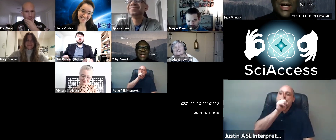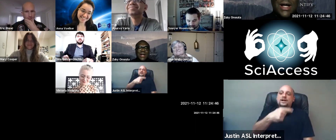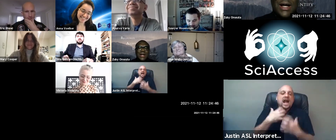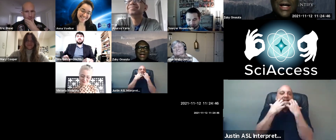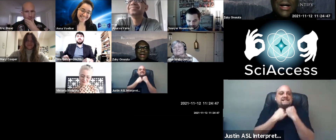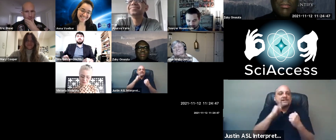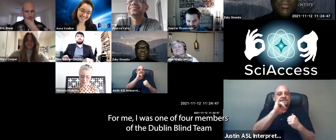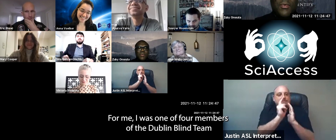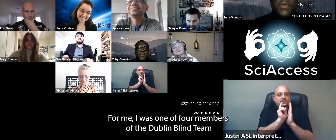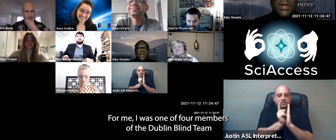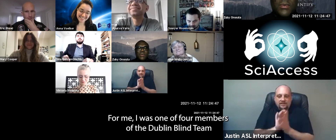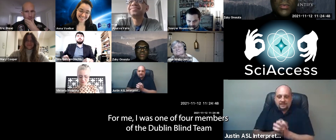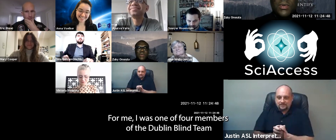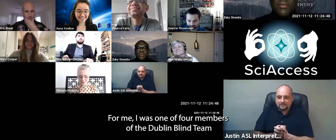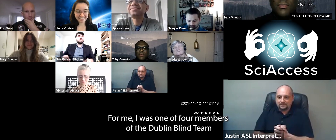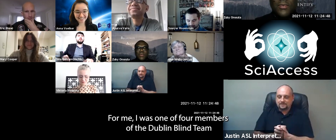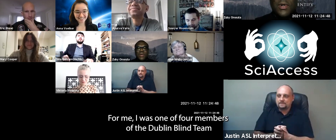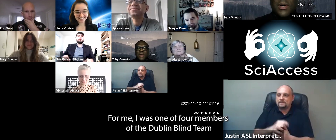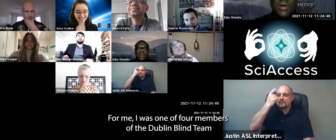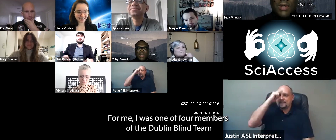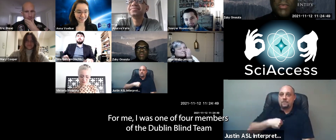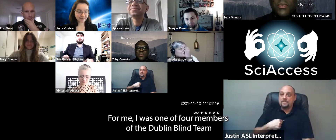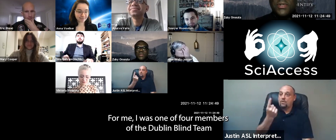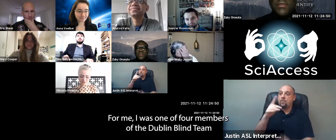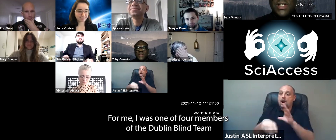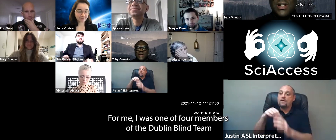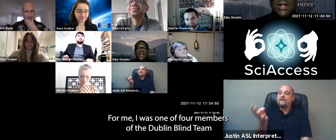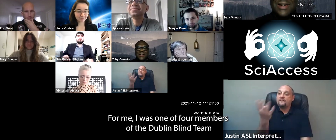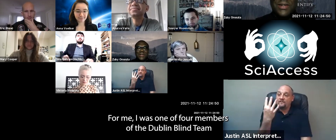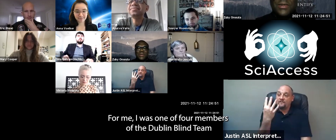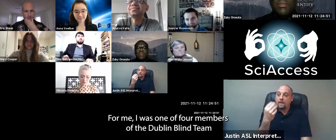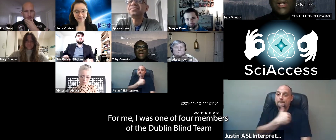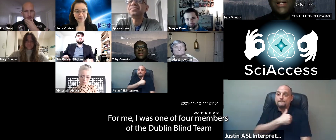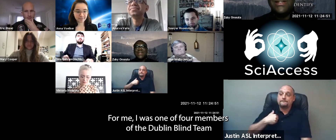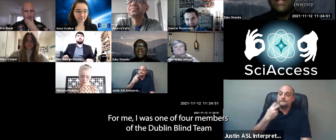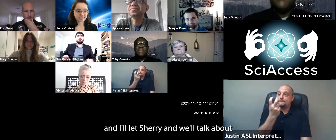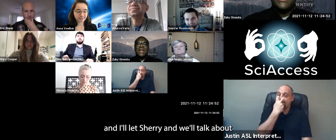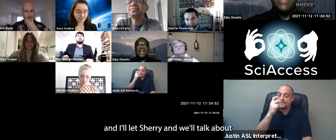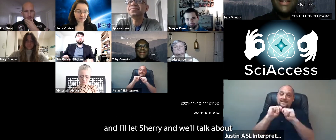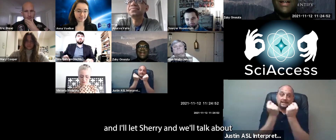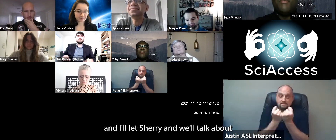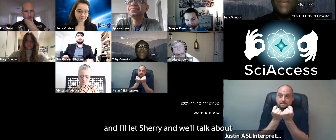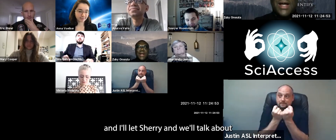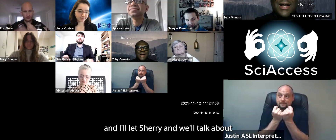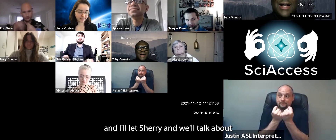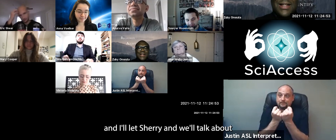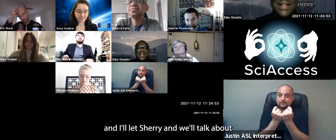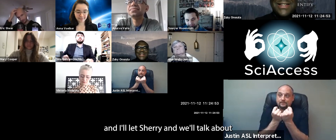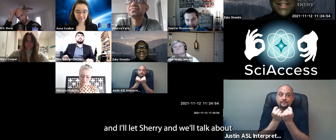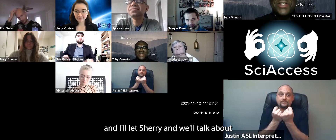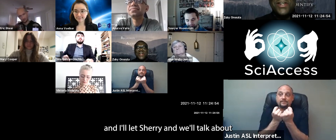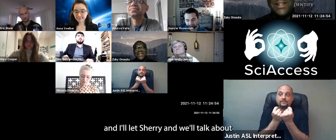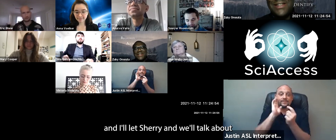moments. For me, I was one of 4 members of the blind team, and I'll